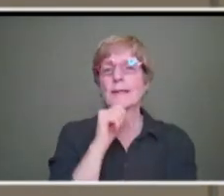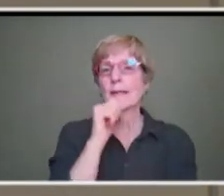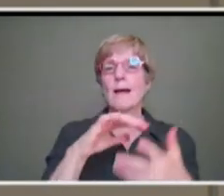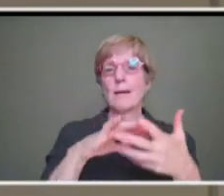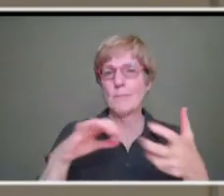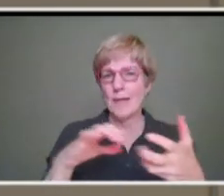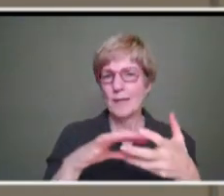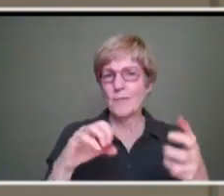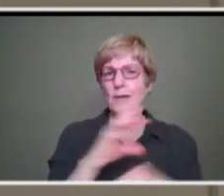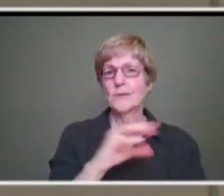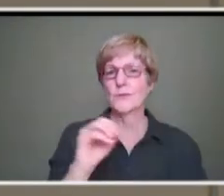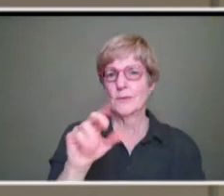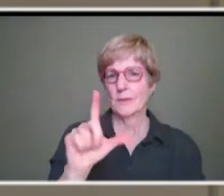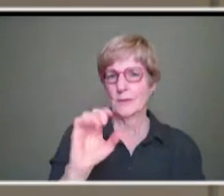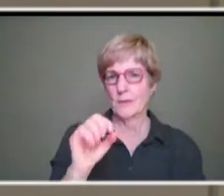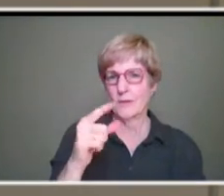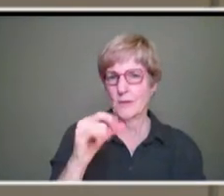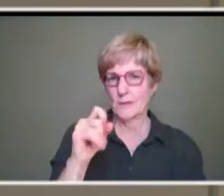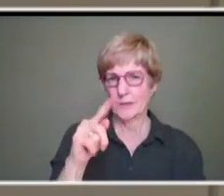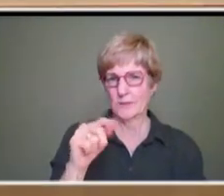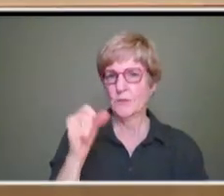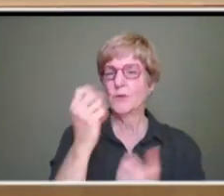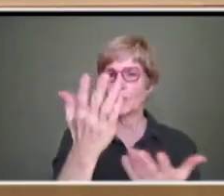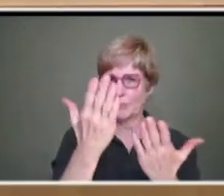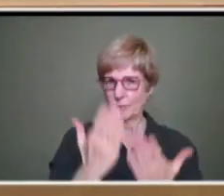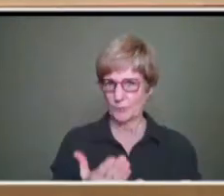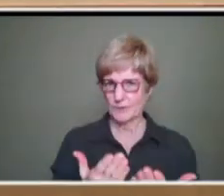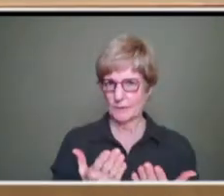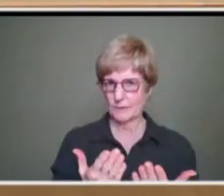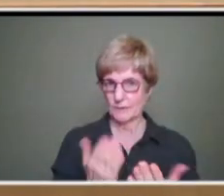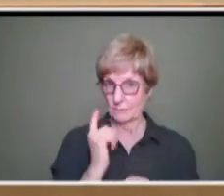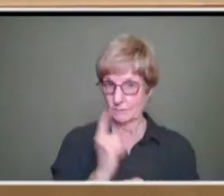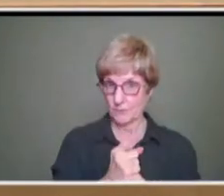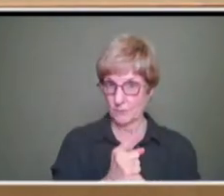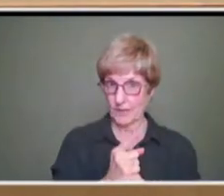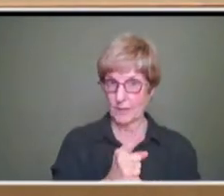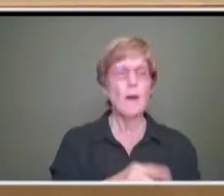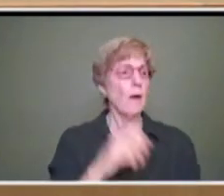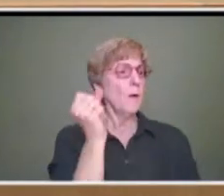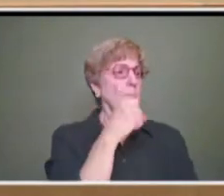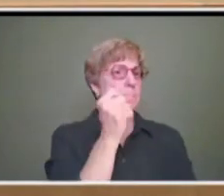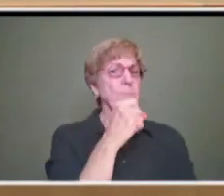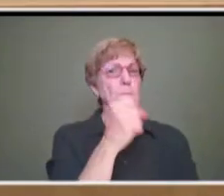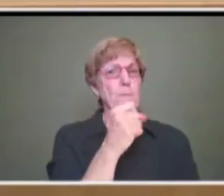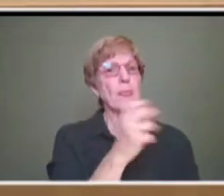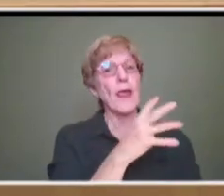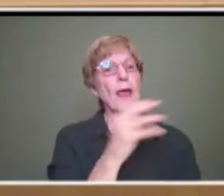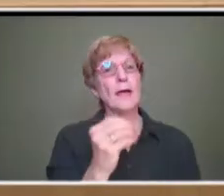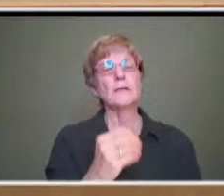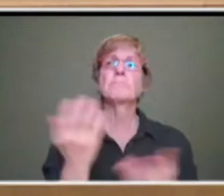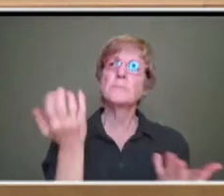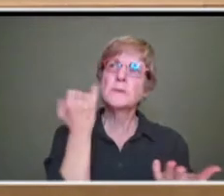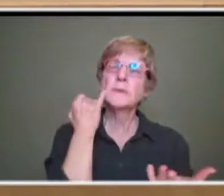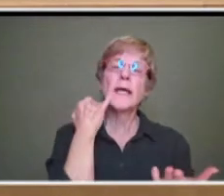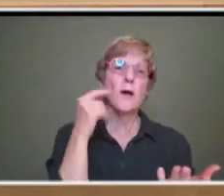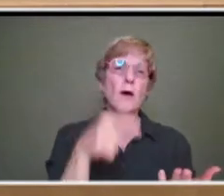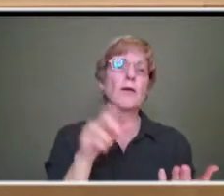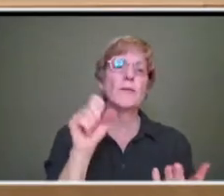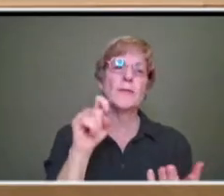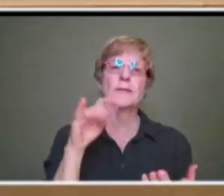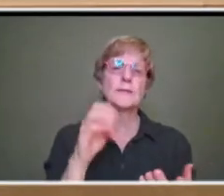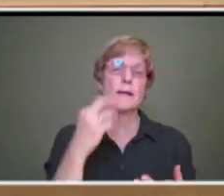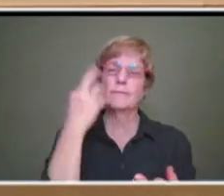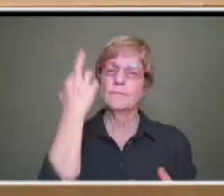Logistics could be presented to council yeah and let's say on this particular site for some reason